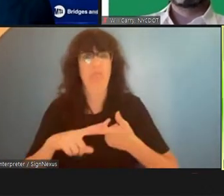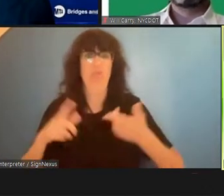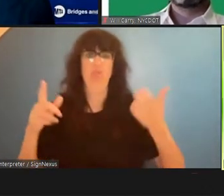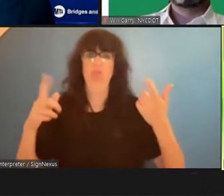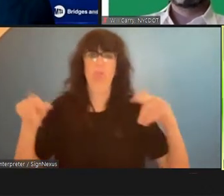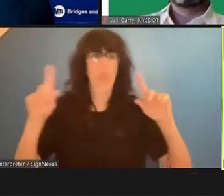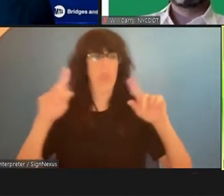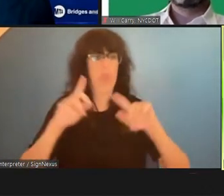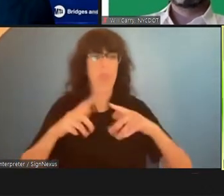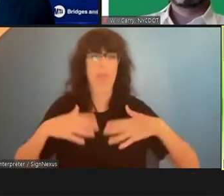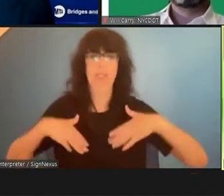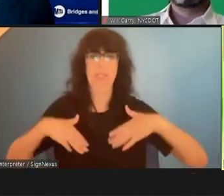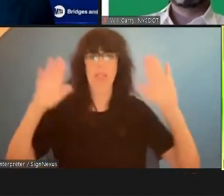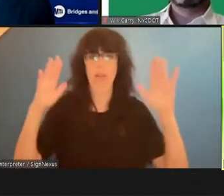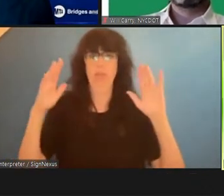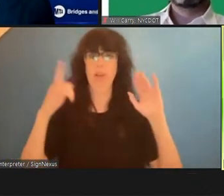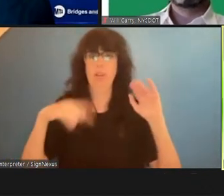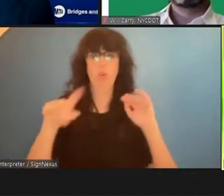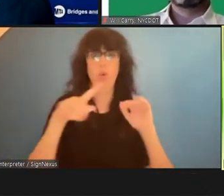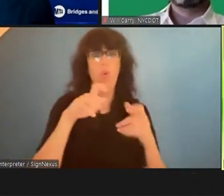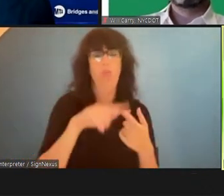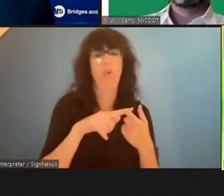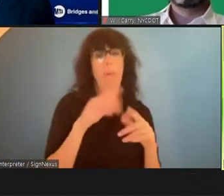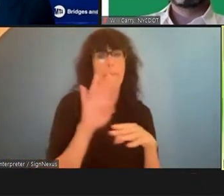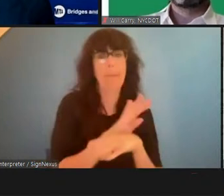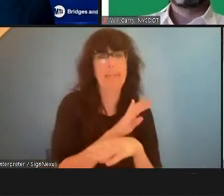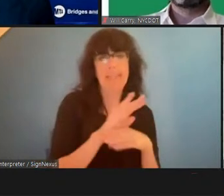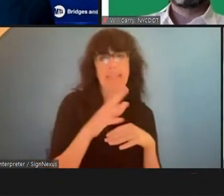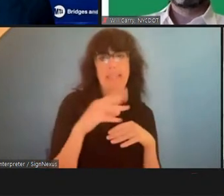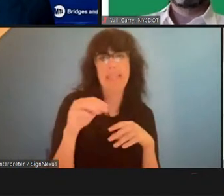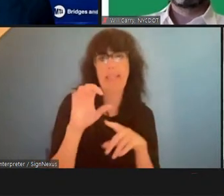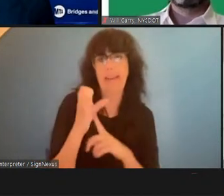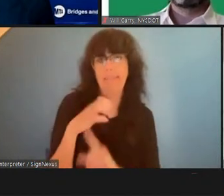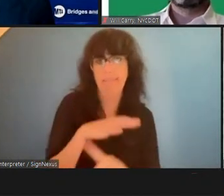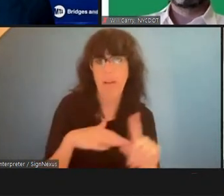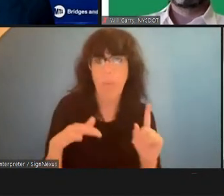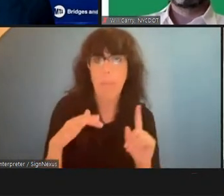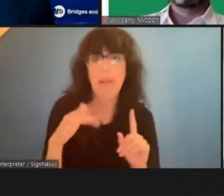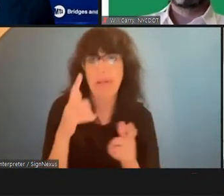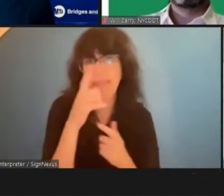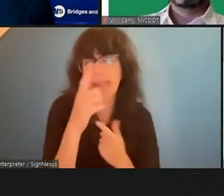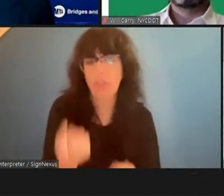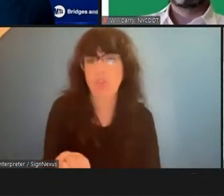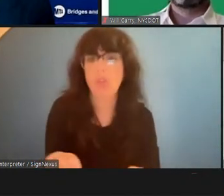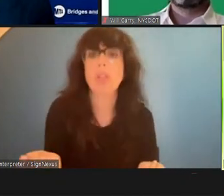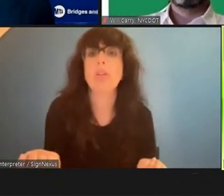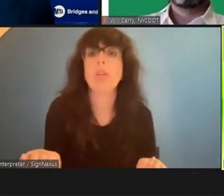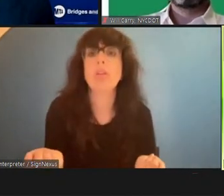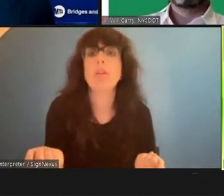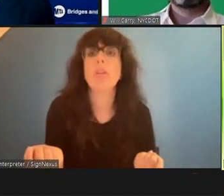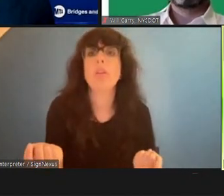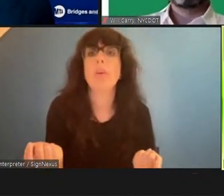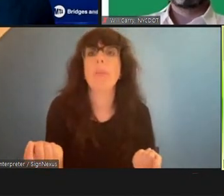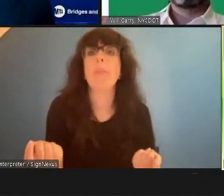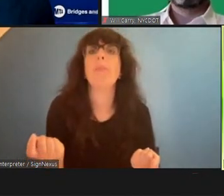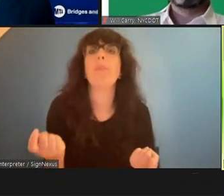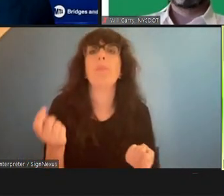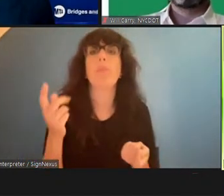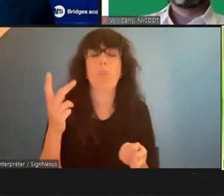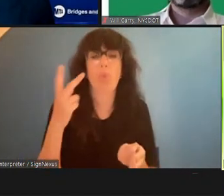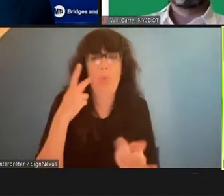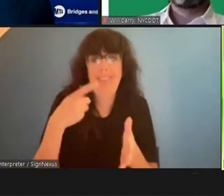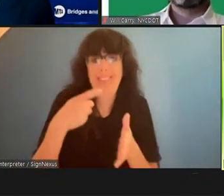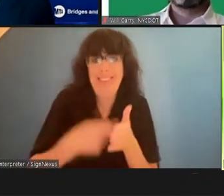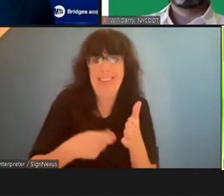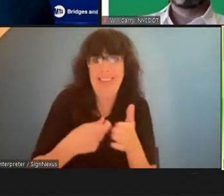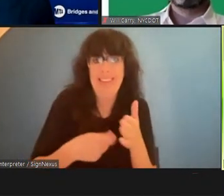interests through the benefits you achieve you seek to achieve the transition price and really outweigh the